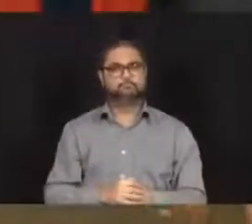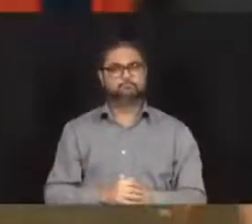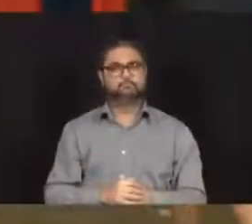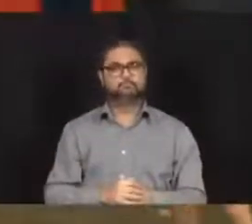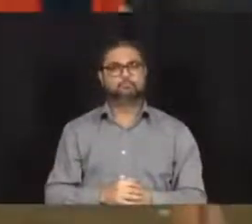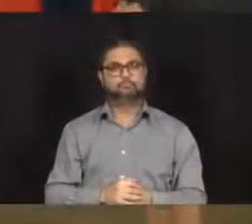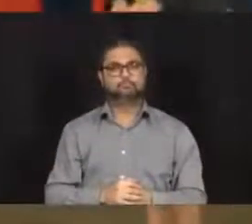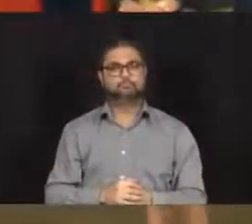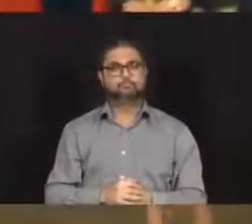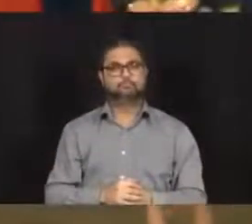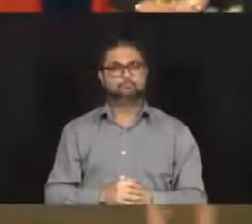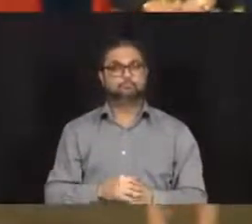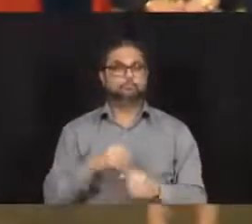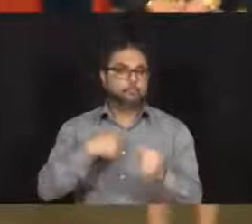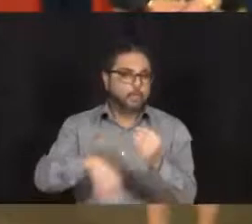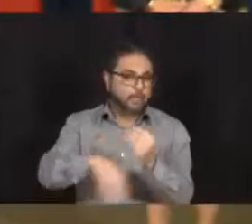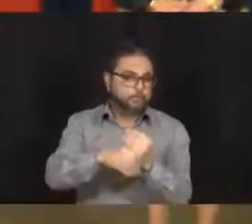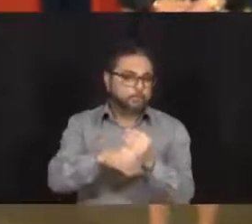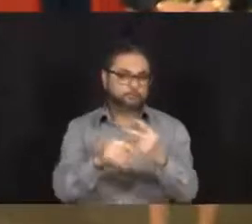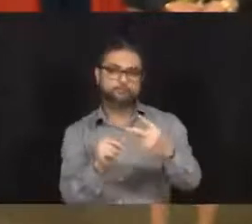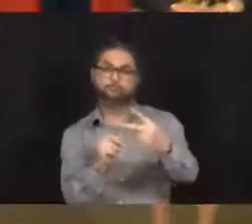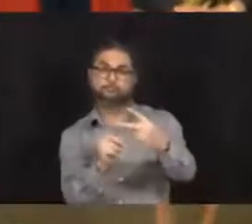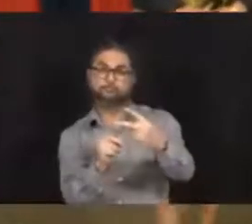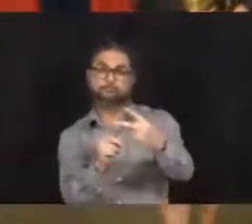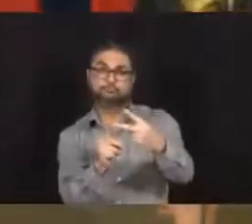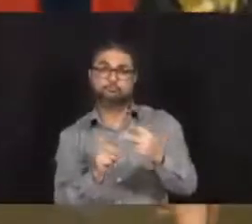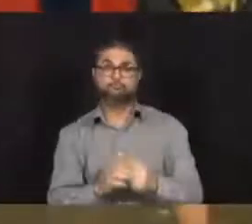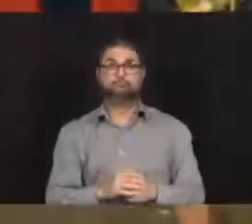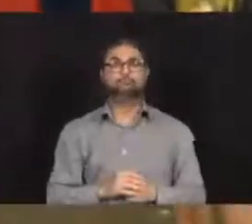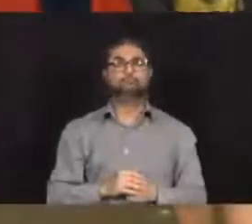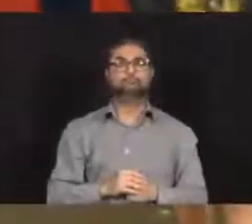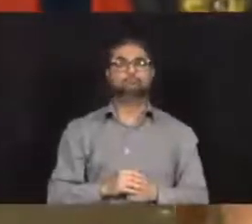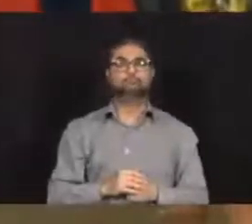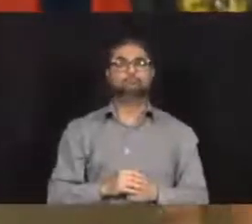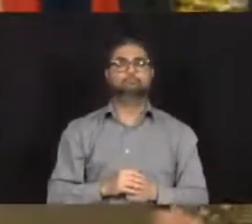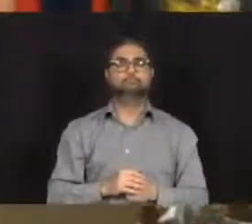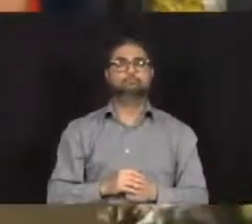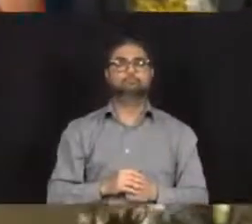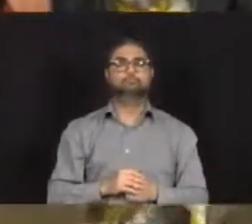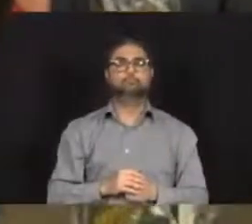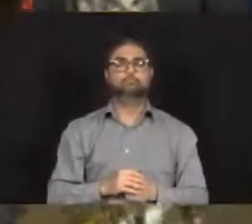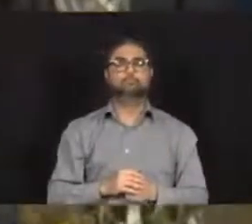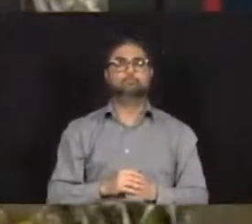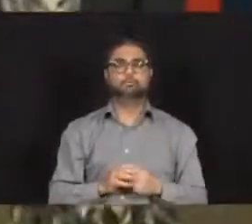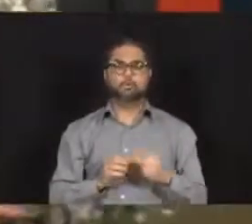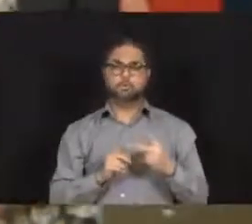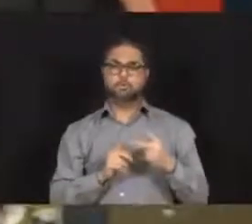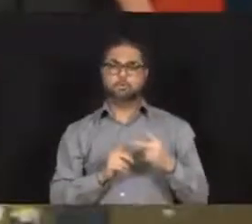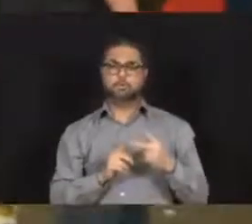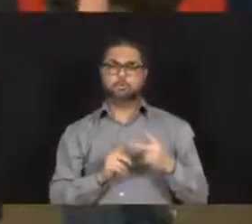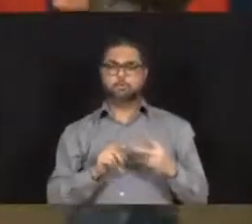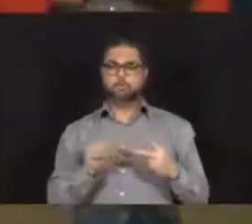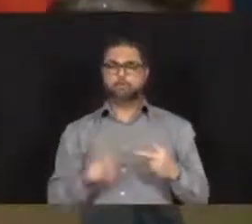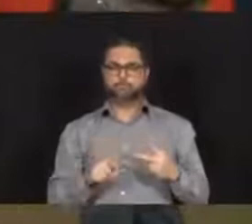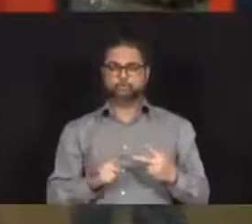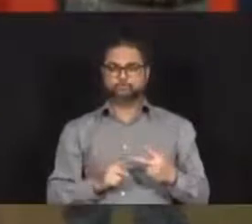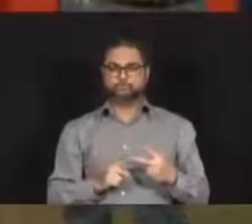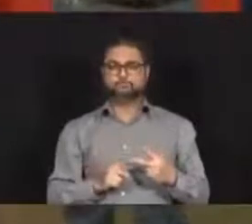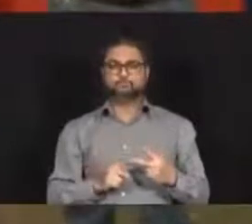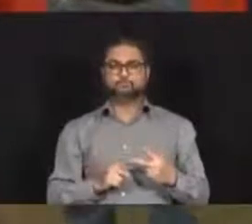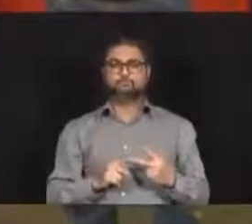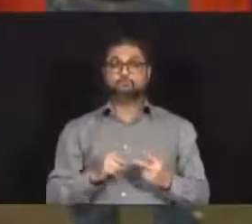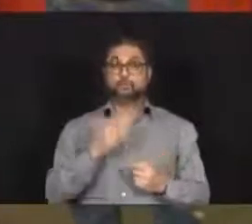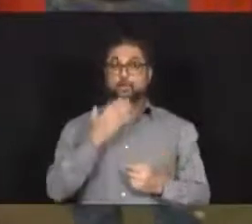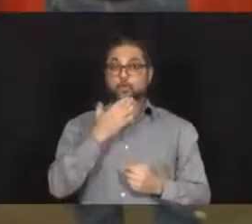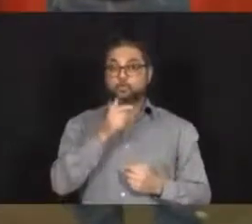And Minister, though, like I have a follow-up question on another topic, but just to that point, it's great that we're seeing retired workers and that coming